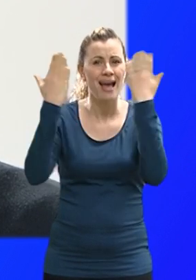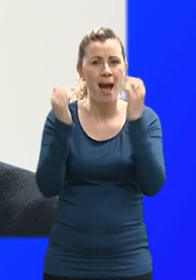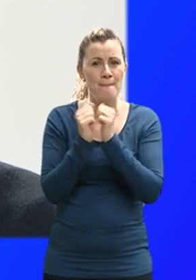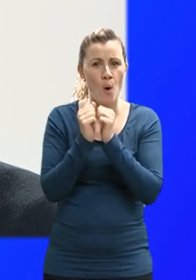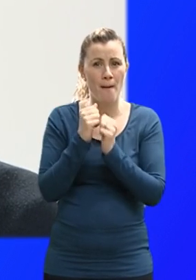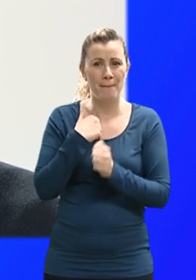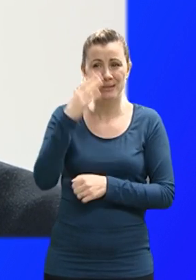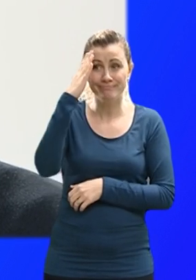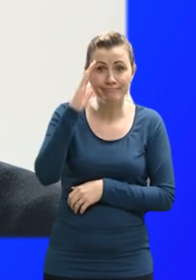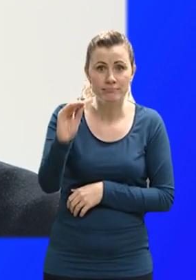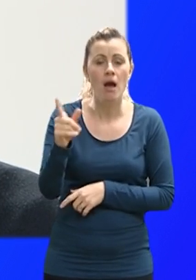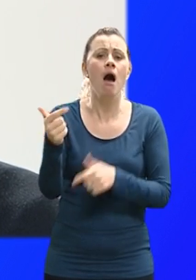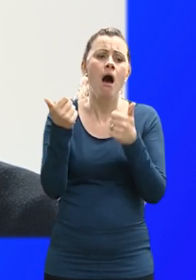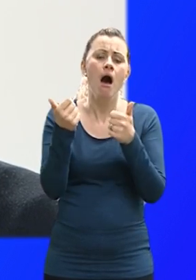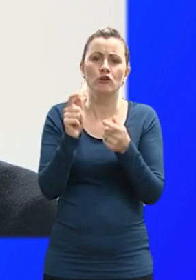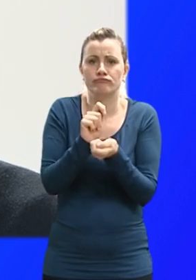needed a daylight